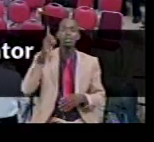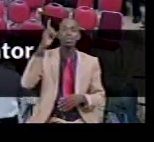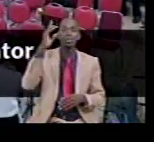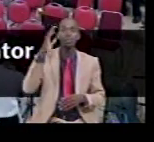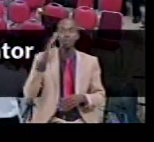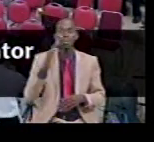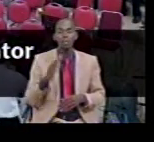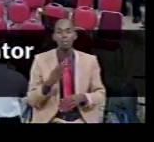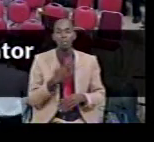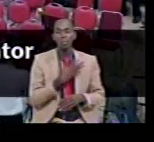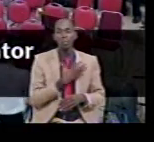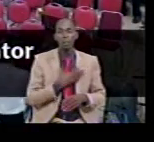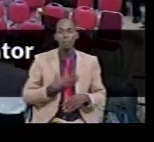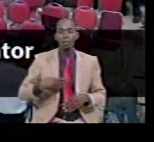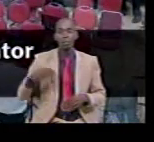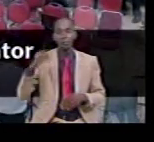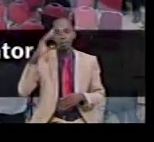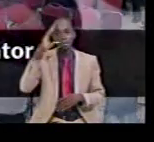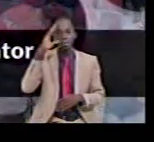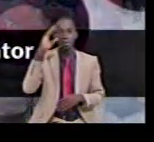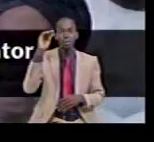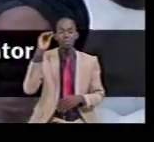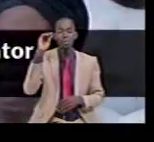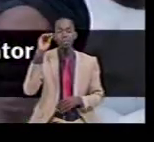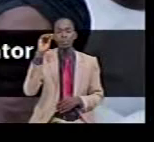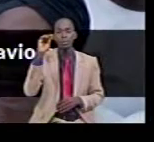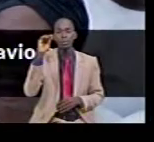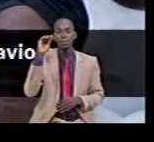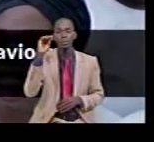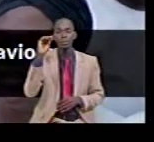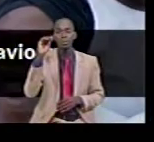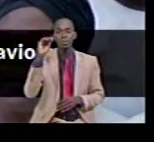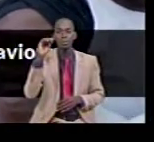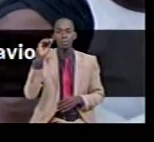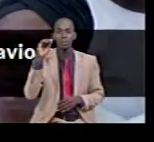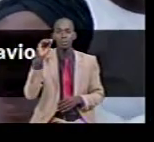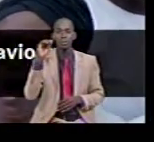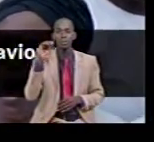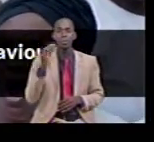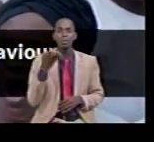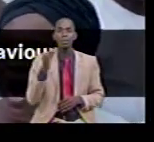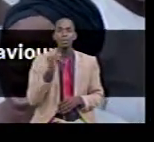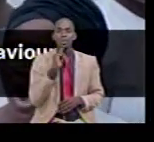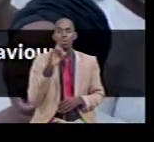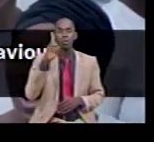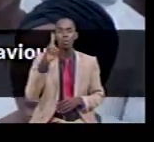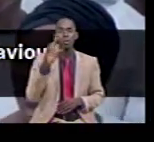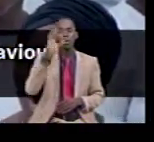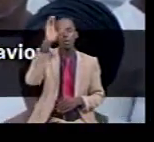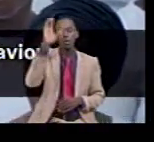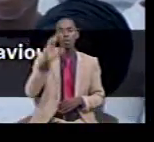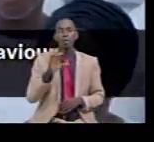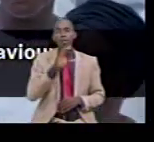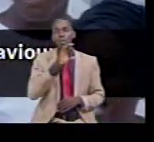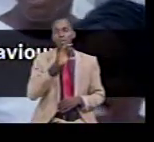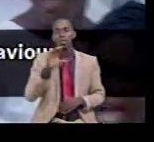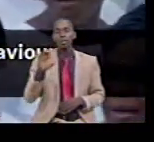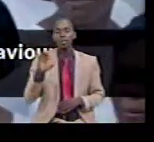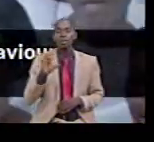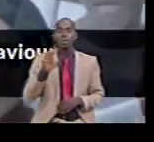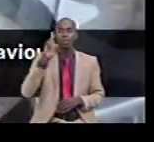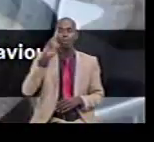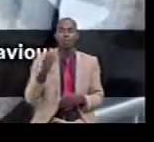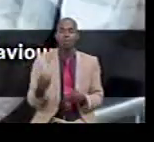between God and man. There is one cross,